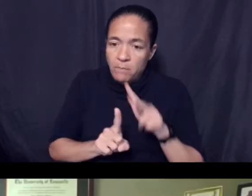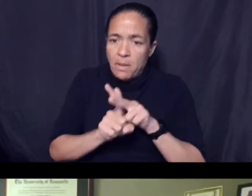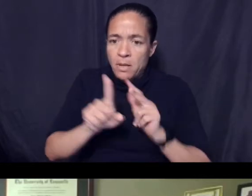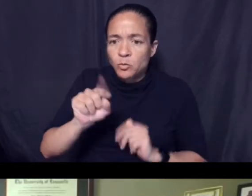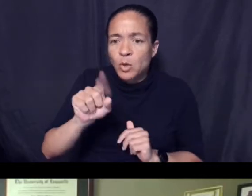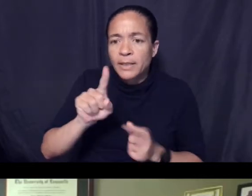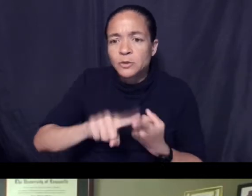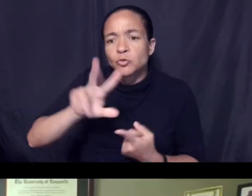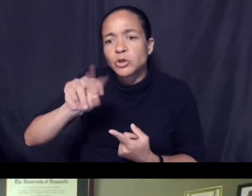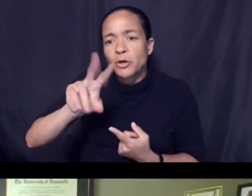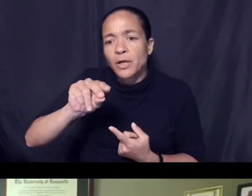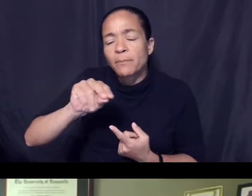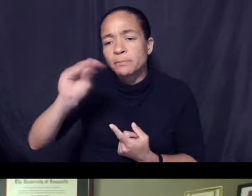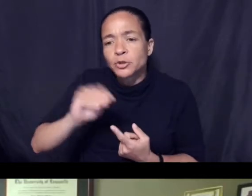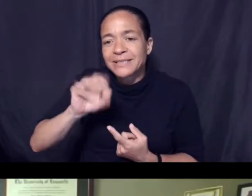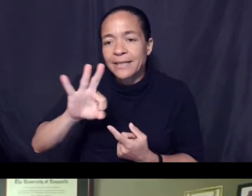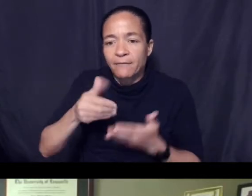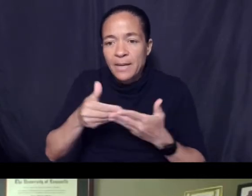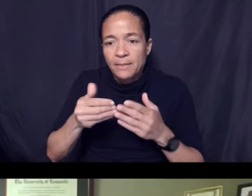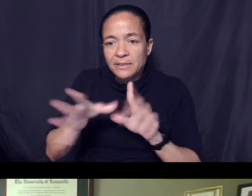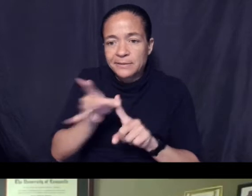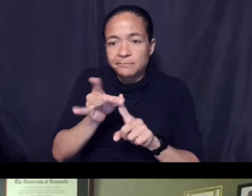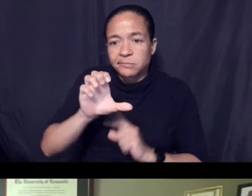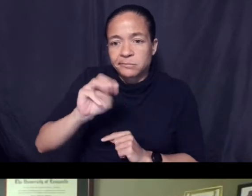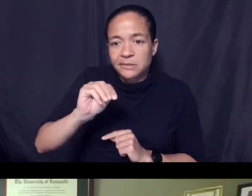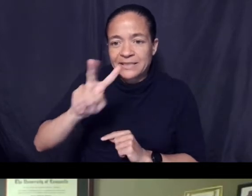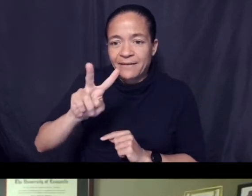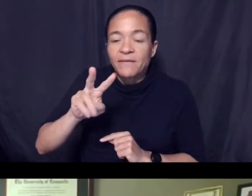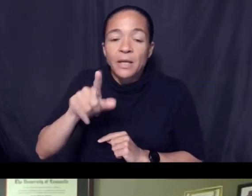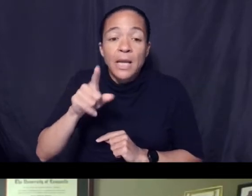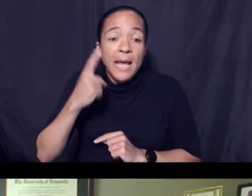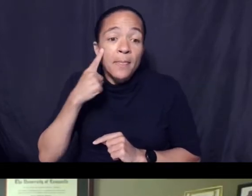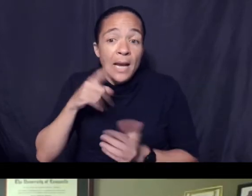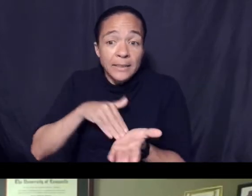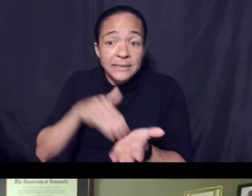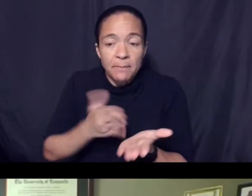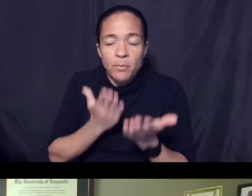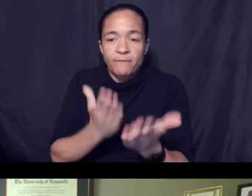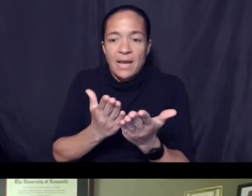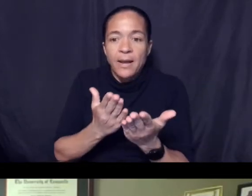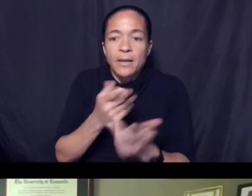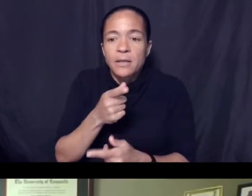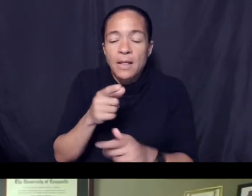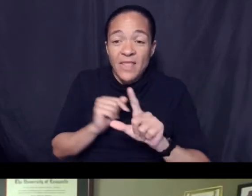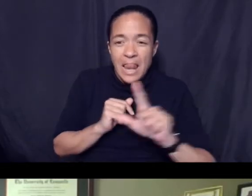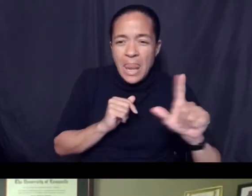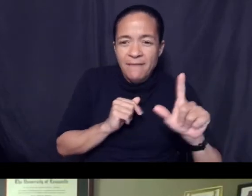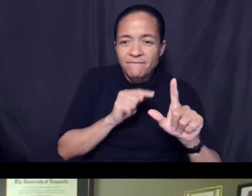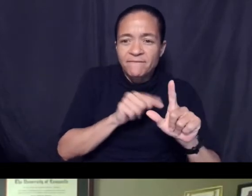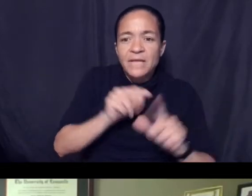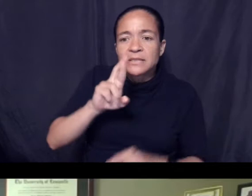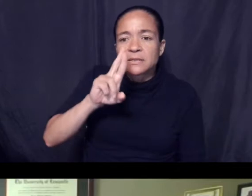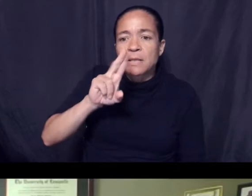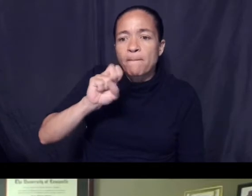congenital CMV. These slides are provided by an ophthalmologist, and the one on the left is kind of described as a brush